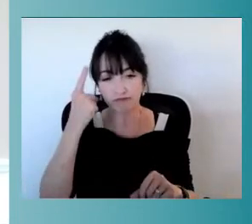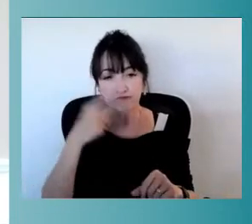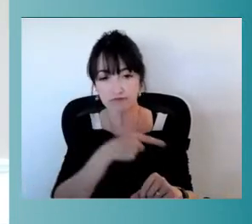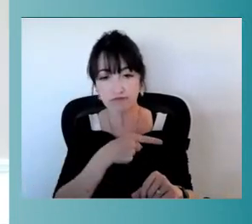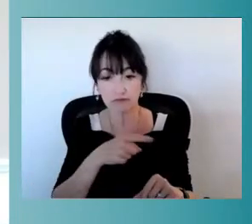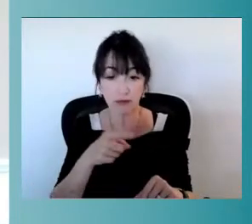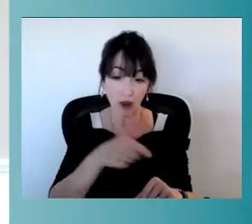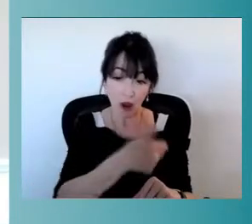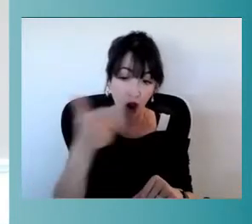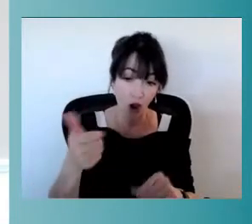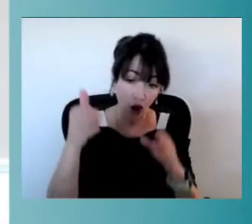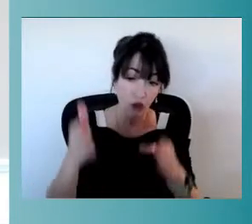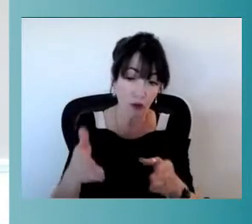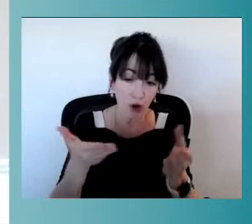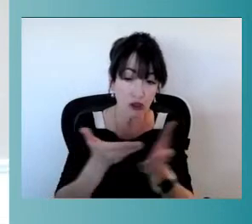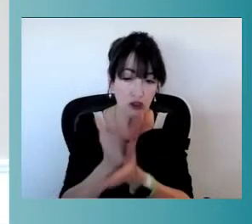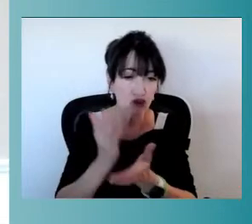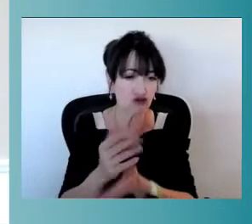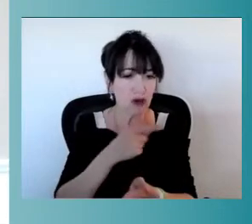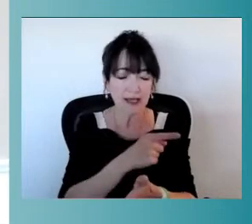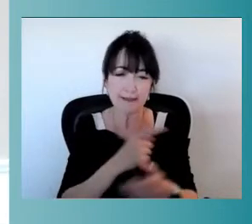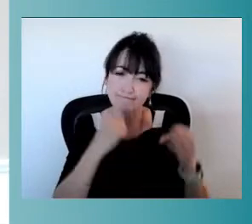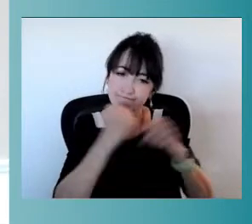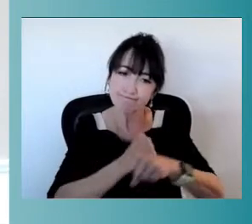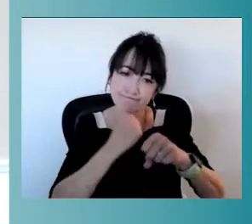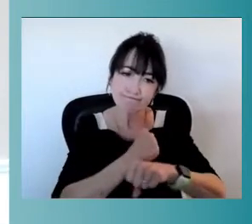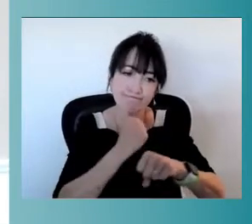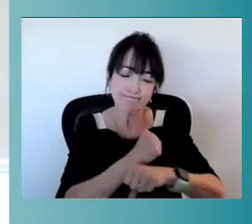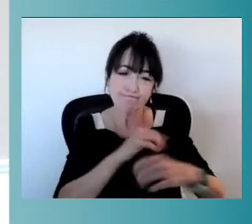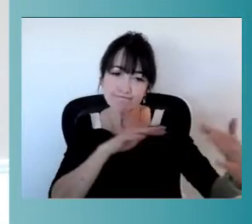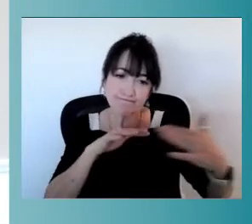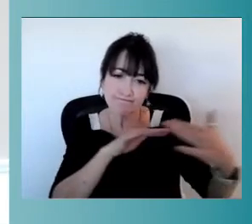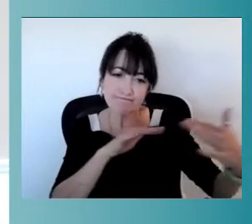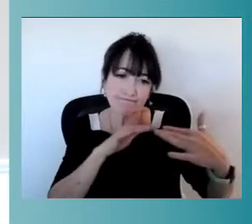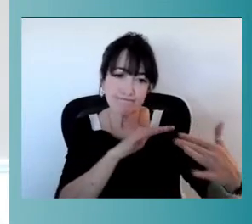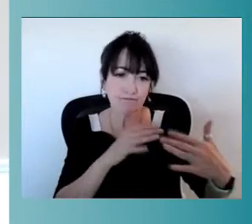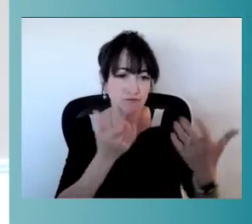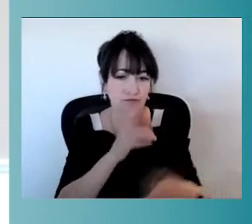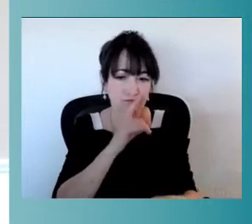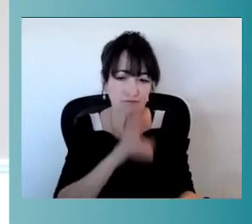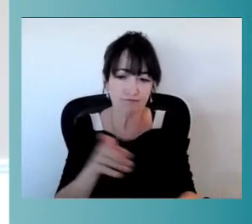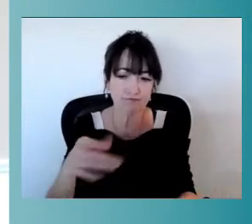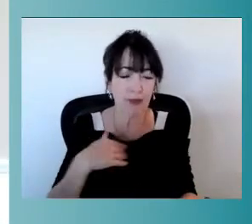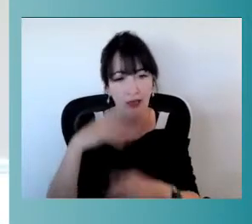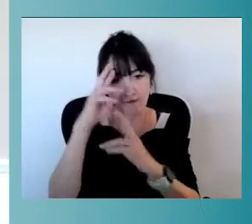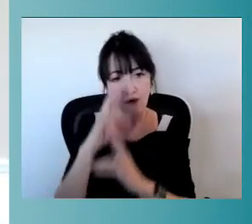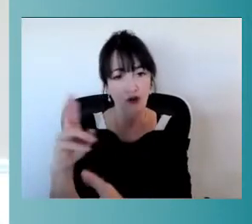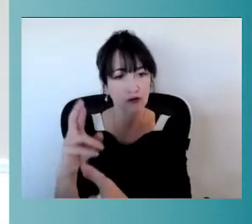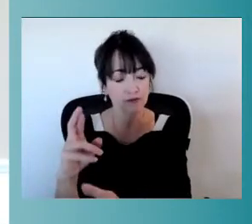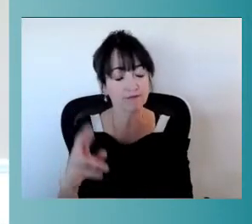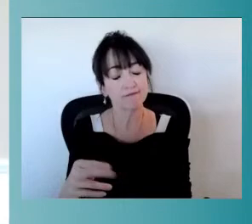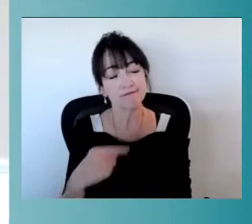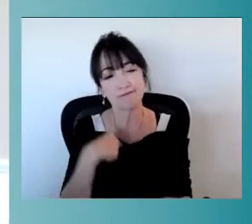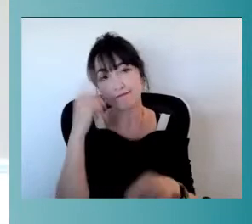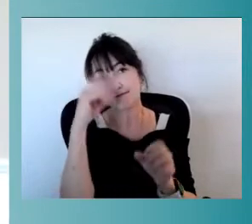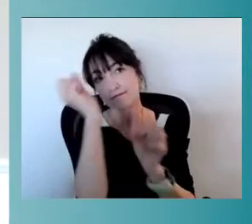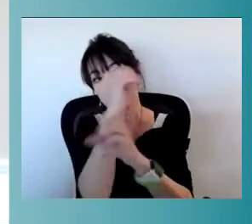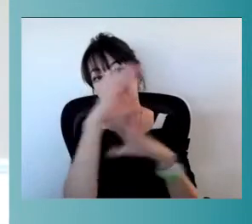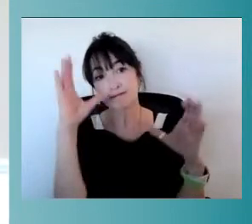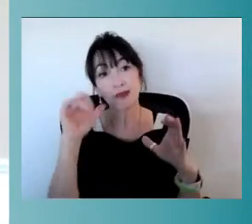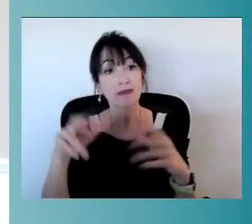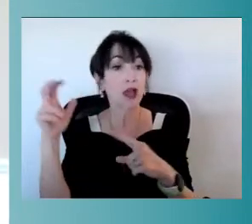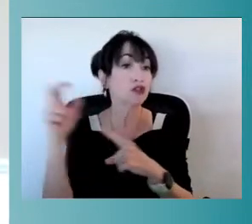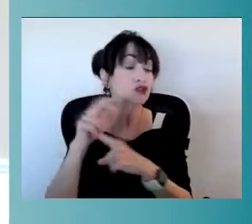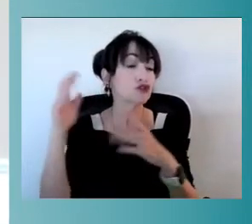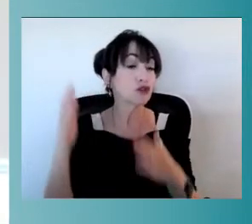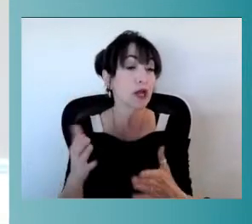rights or honor. And I thought about reflecting on those definitions of a champion, which these evening